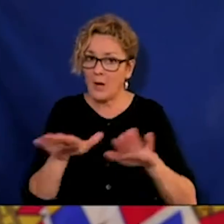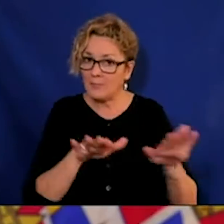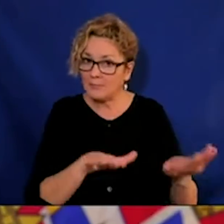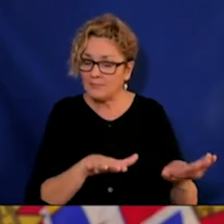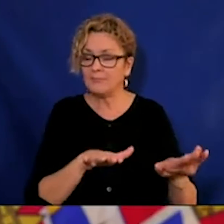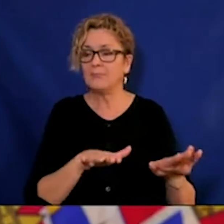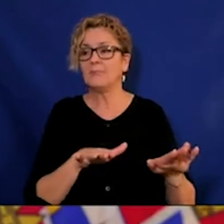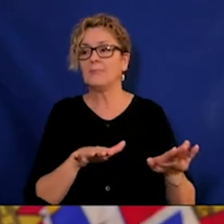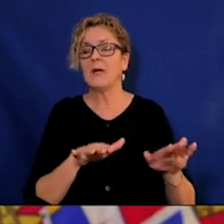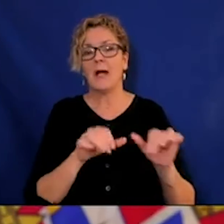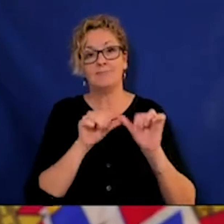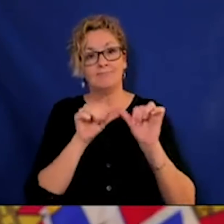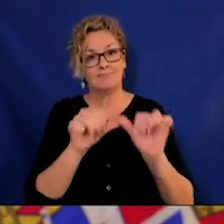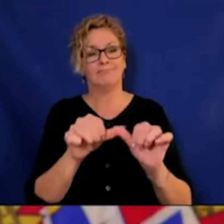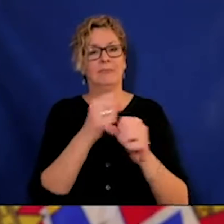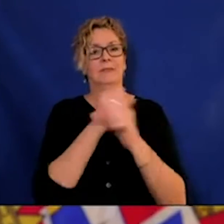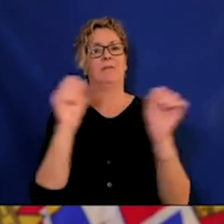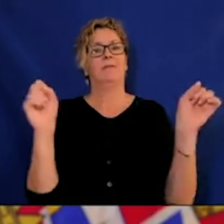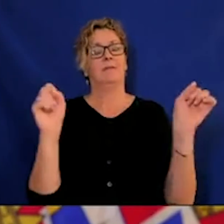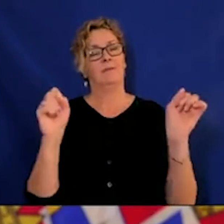Thank you.